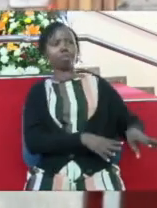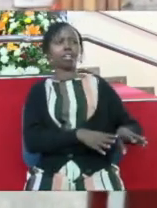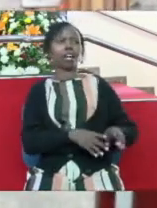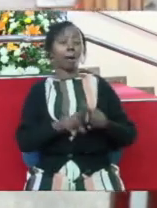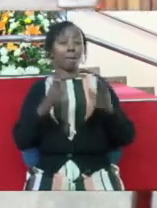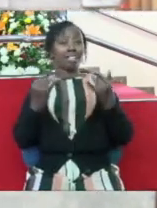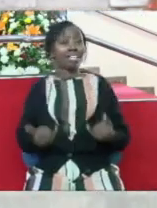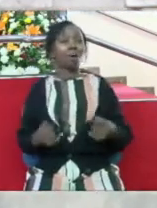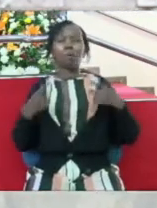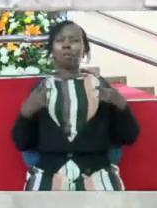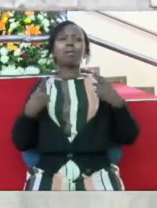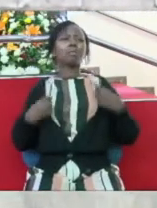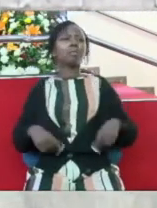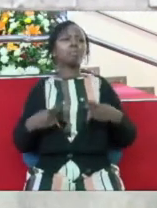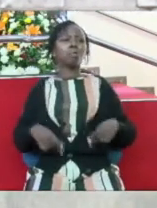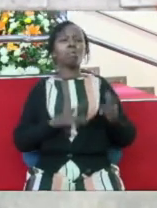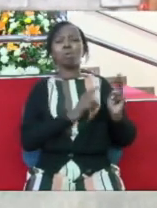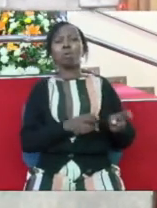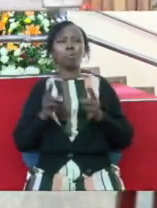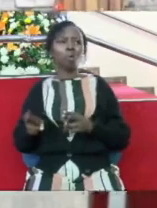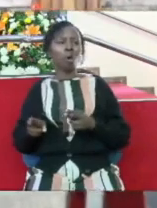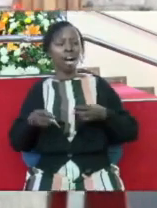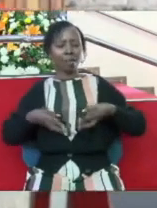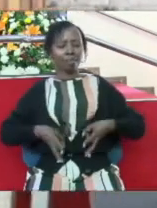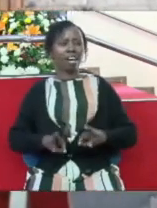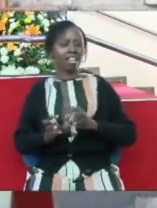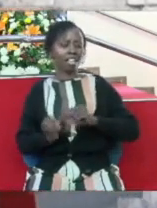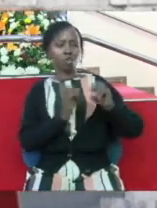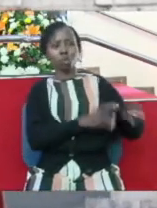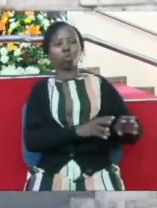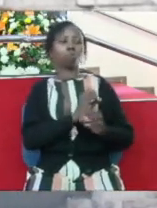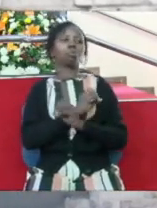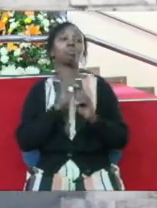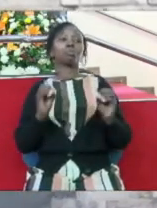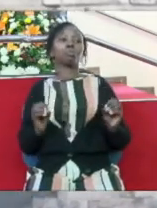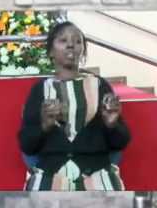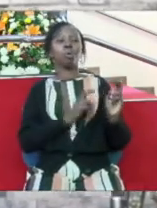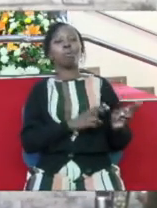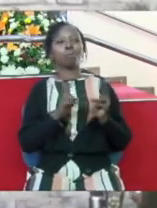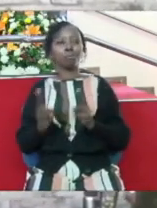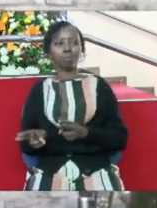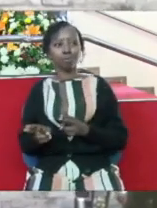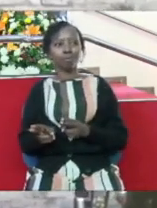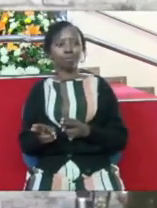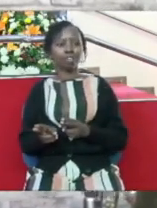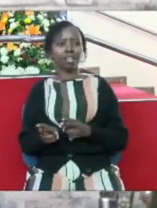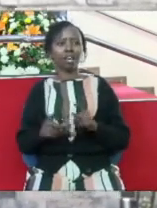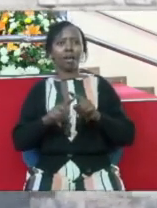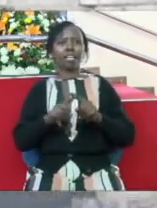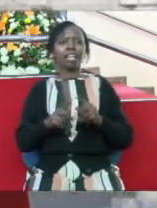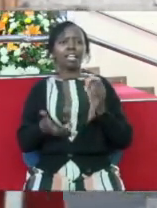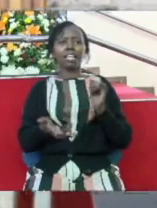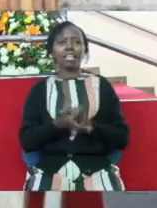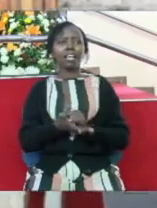like a human right. Lakini nyakati hizi imekuwa ni kama ni uhakika wa mwanadamu kuifanya. That a woman can abort